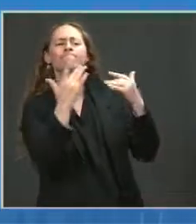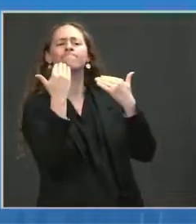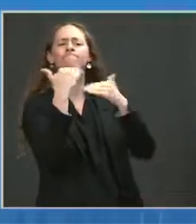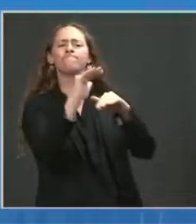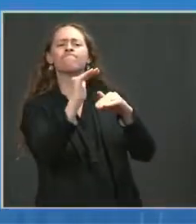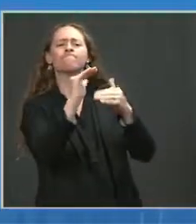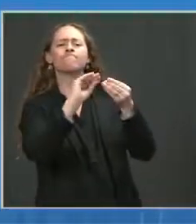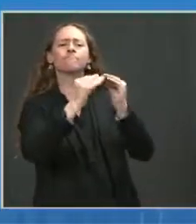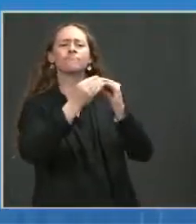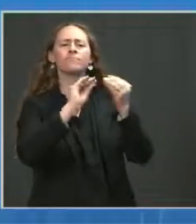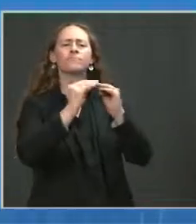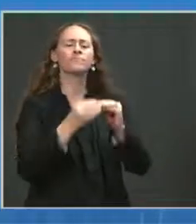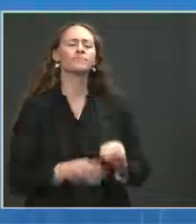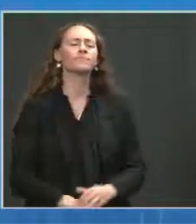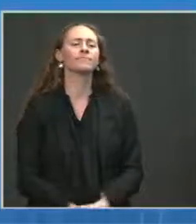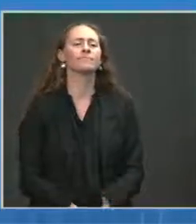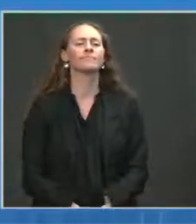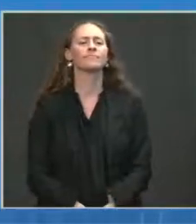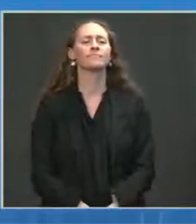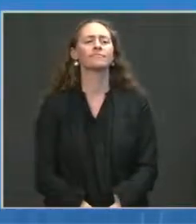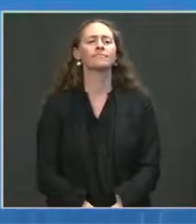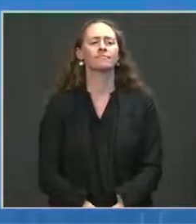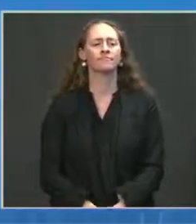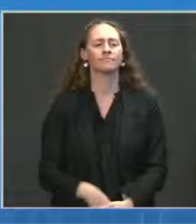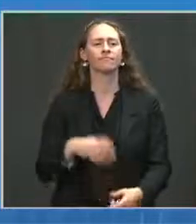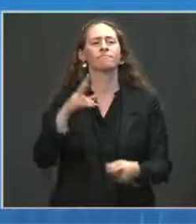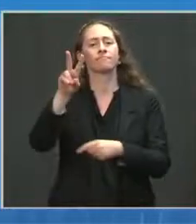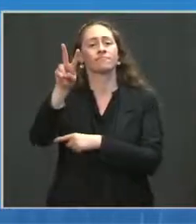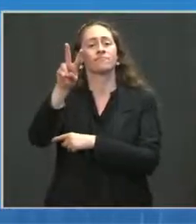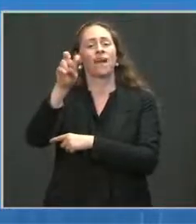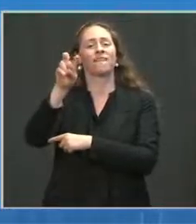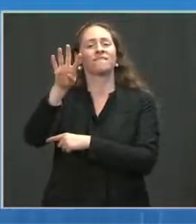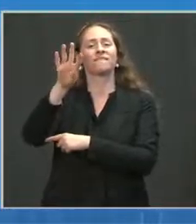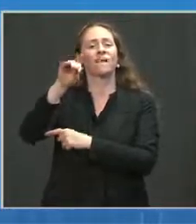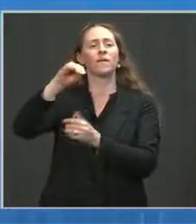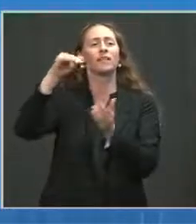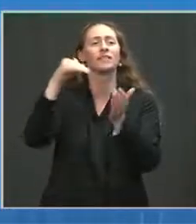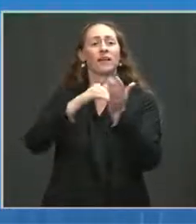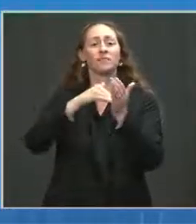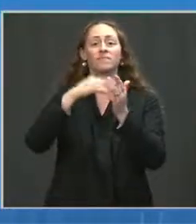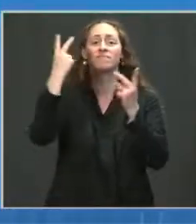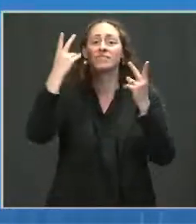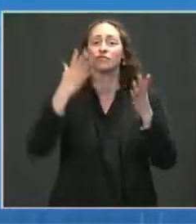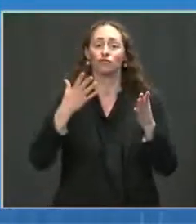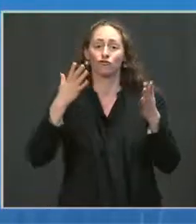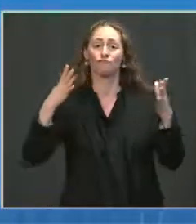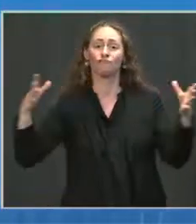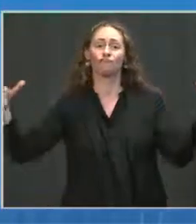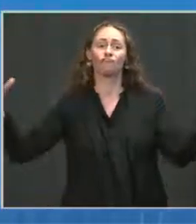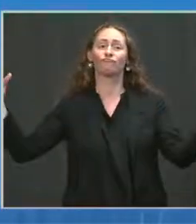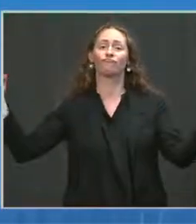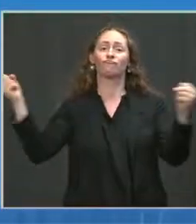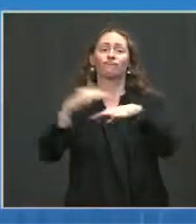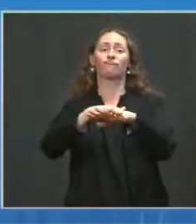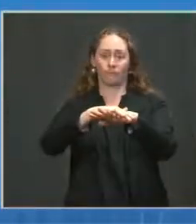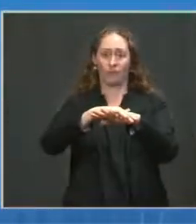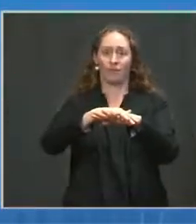month. Those with breakthrough infections had viral loads that were similar to people who were infected